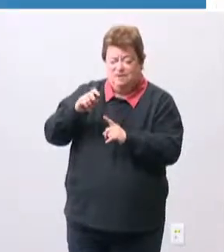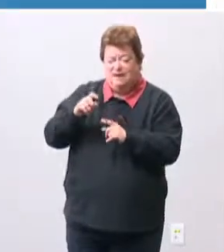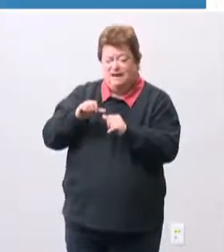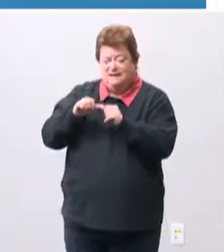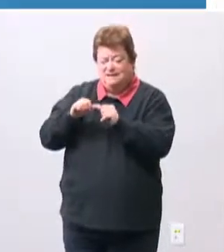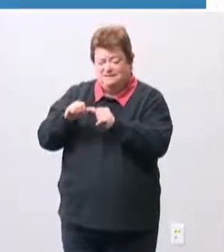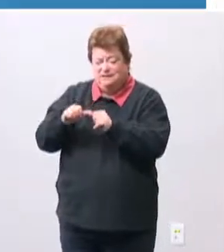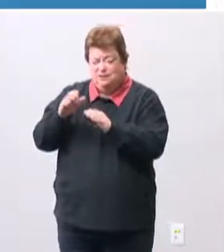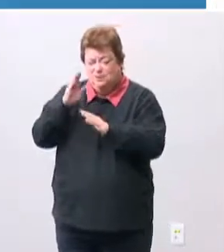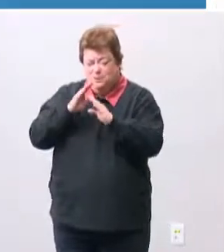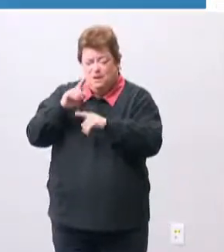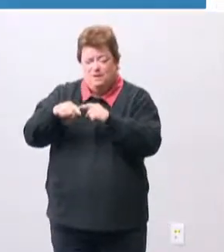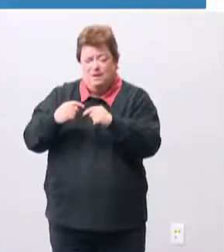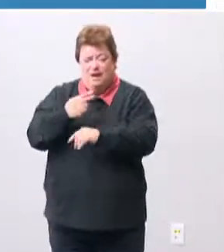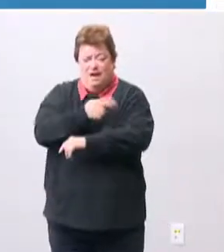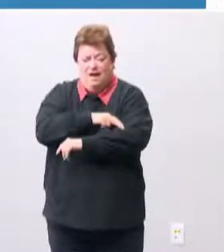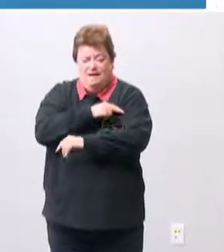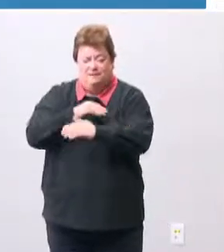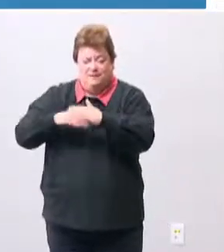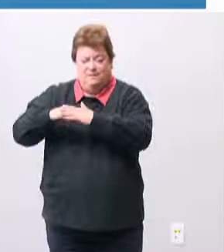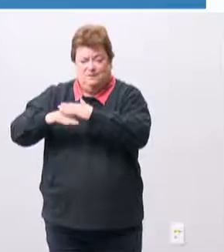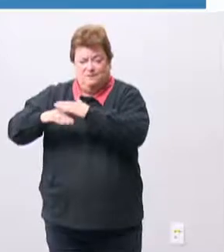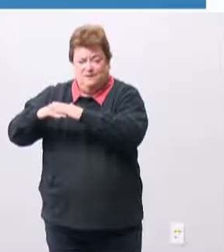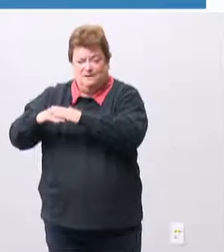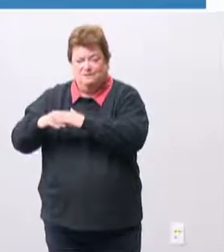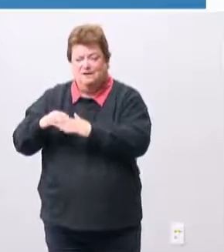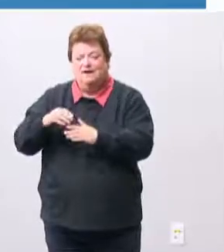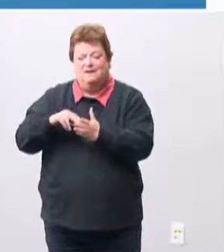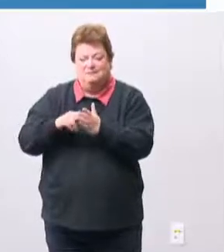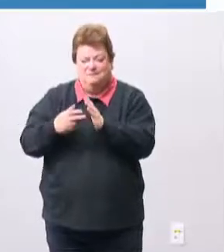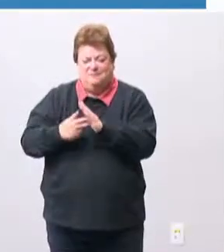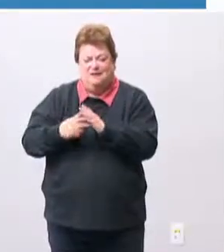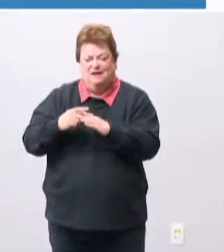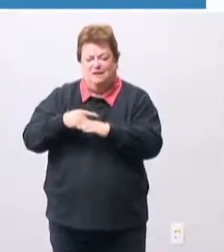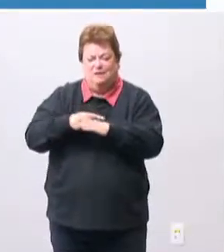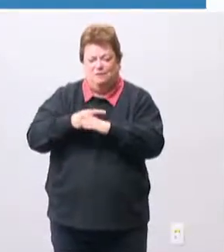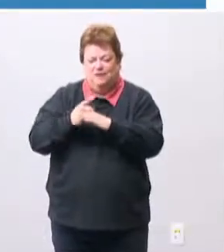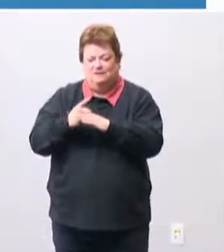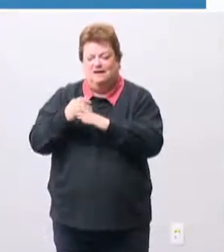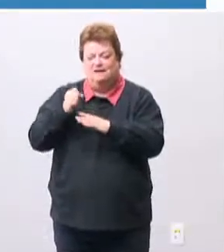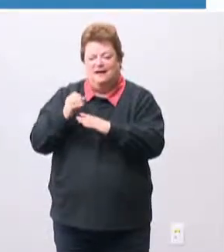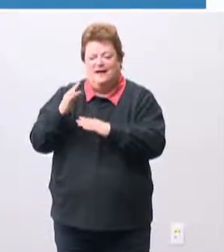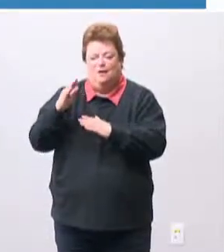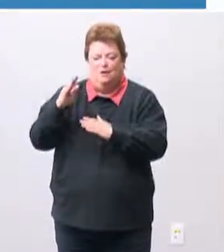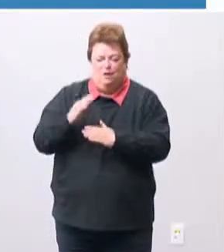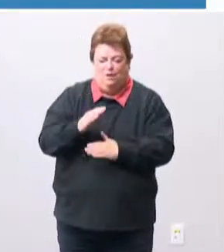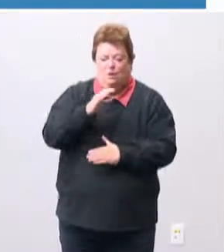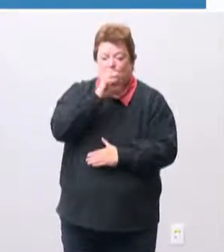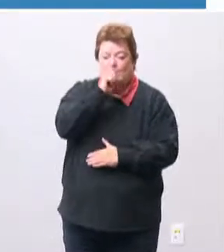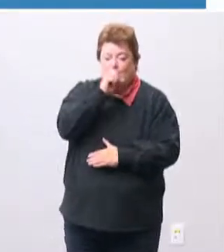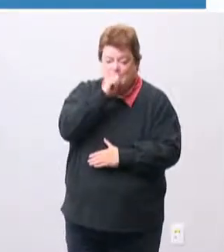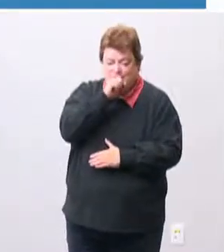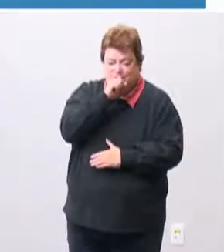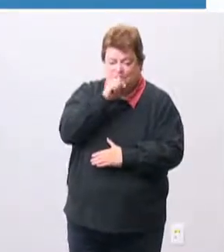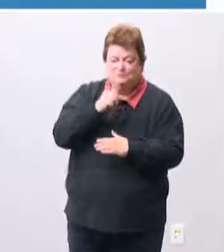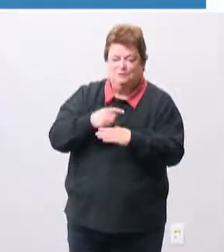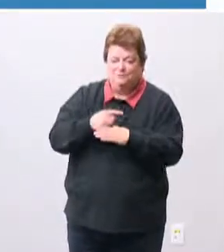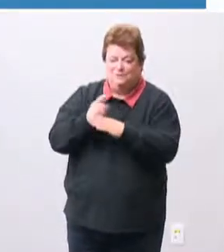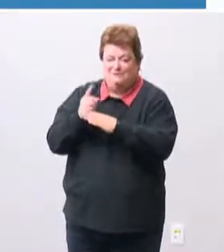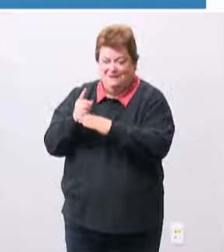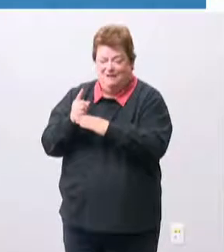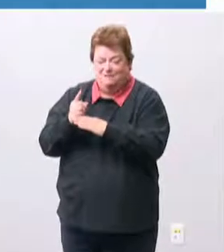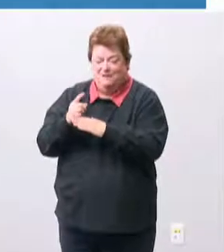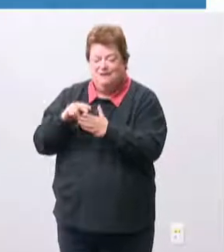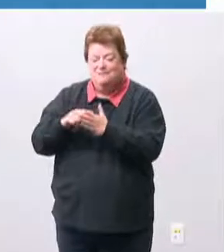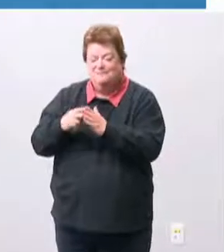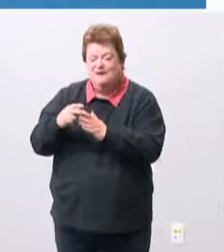with hospital capacity, the COVID-19 risk dial is moving back into the low orange category. Orange